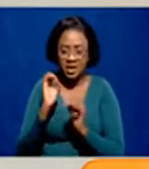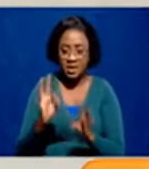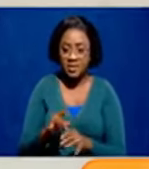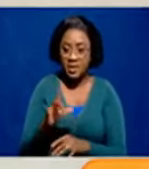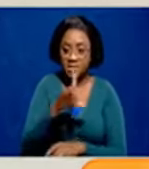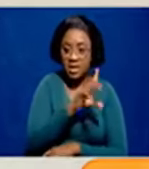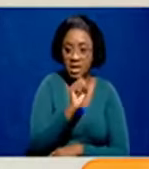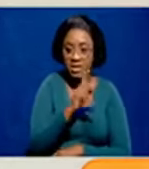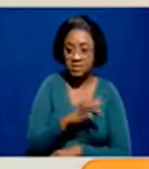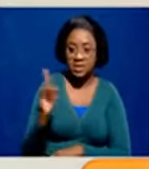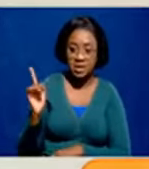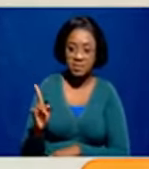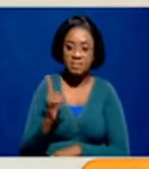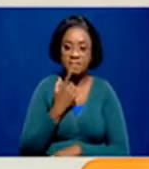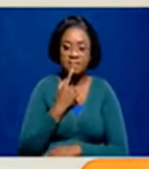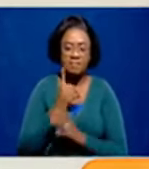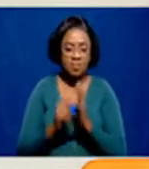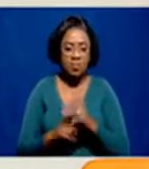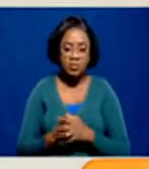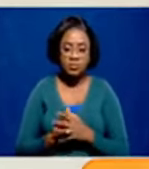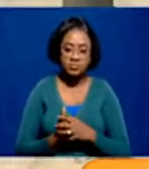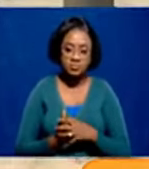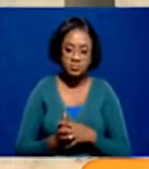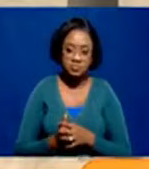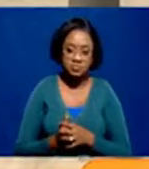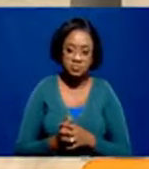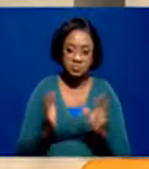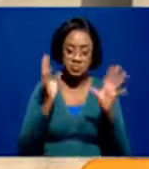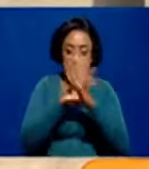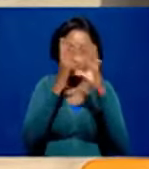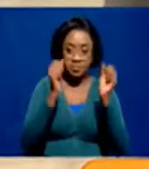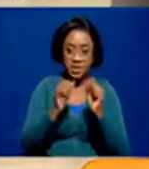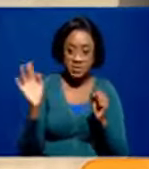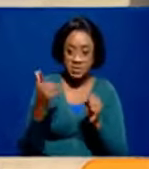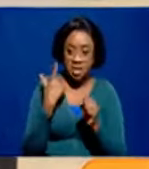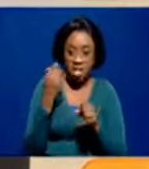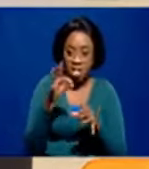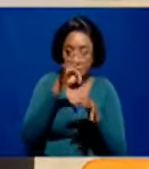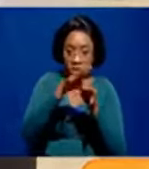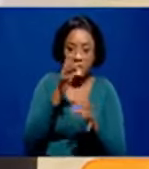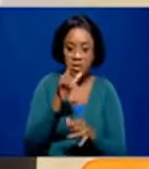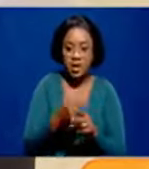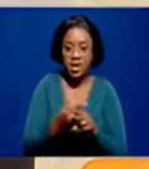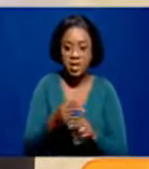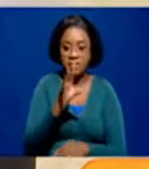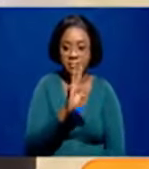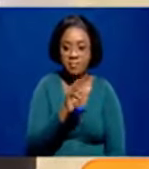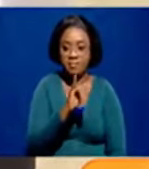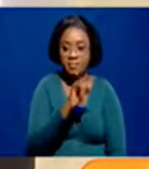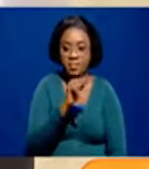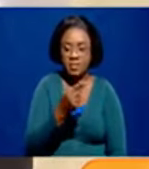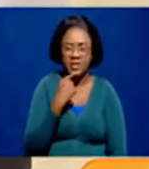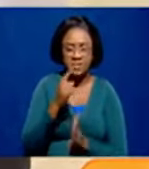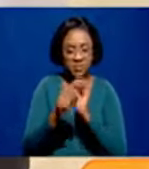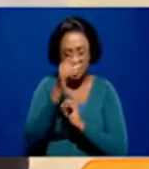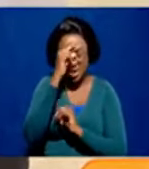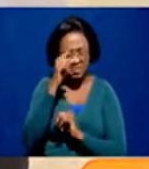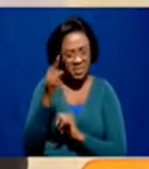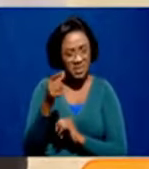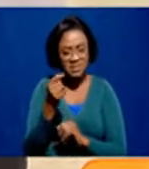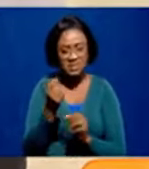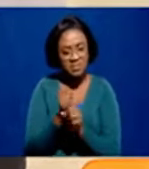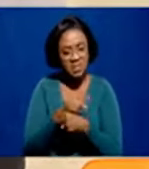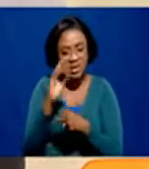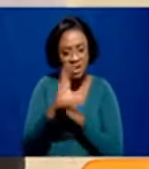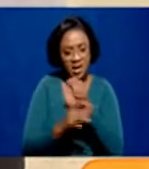a media briefing to condemn the attack. LSK President-elect Faith Odhiambo cautioned the government against returning the country to the